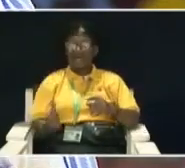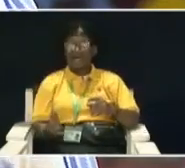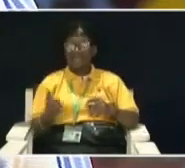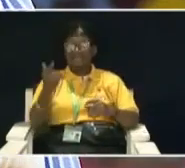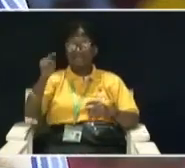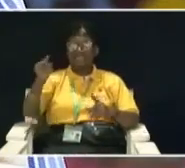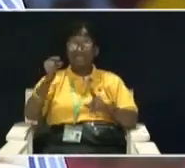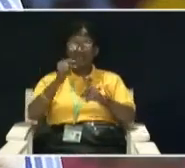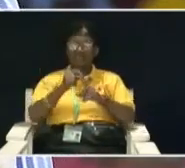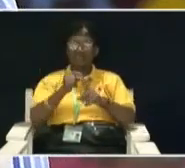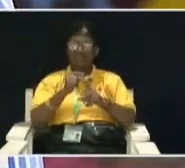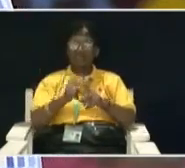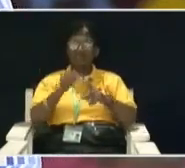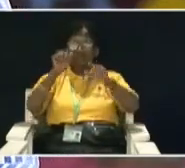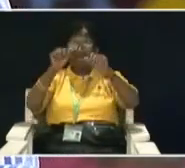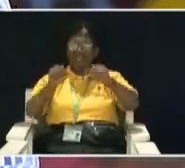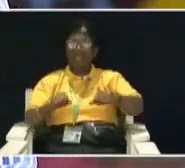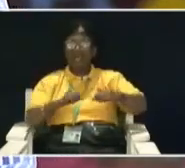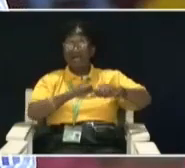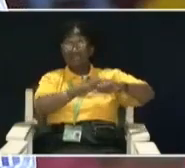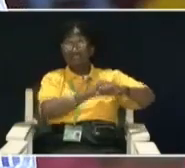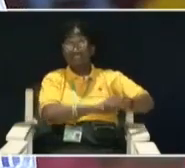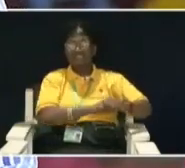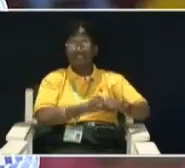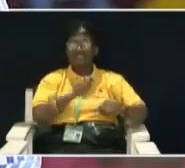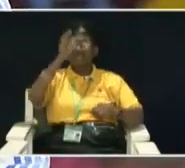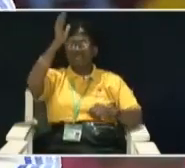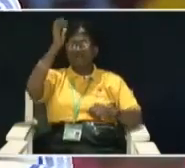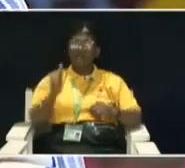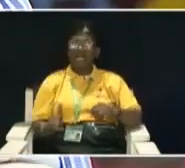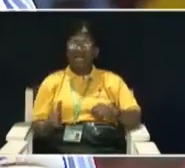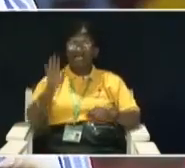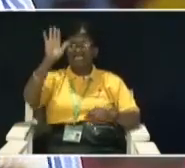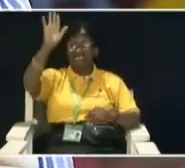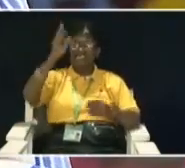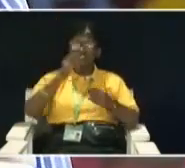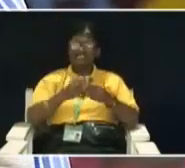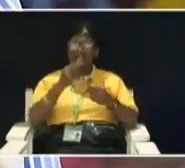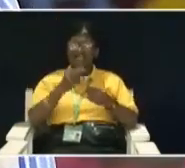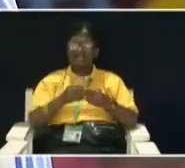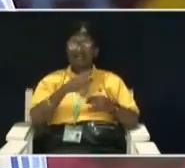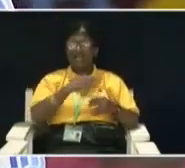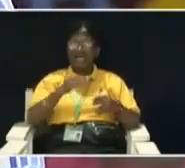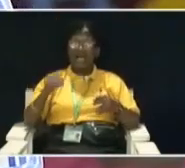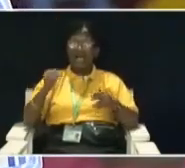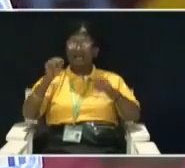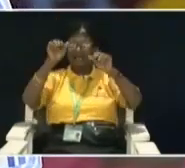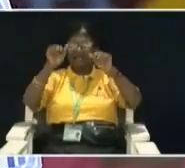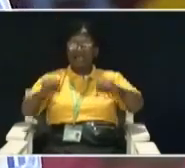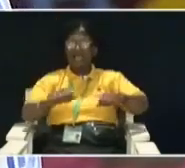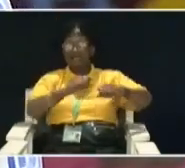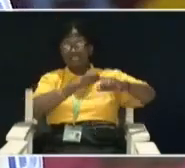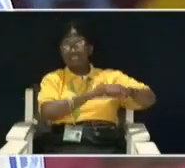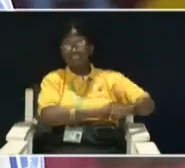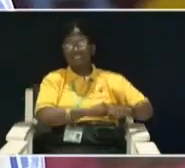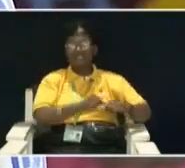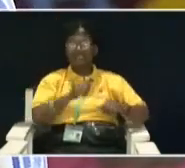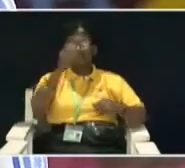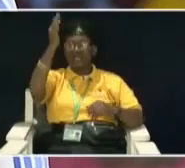He can shield by his name, and he can shield by angels.